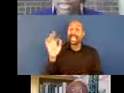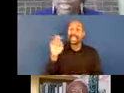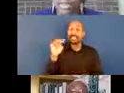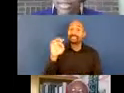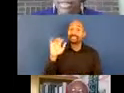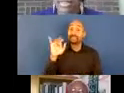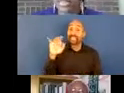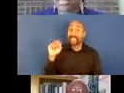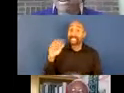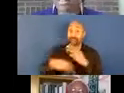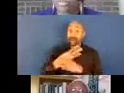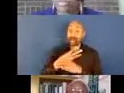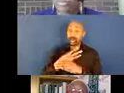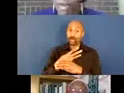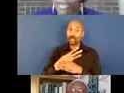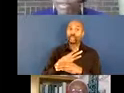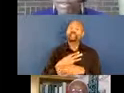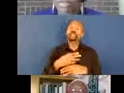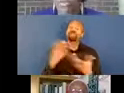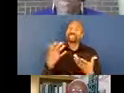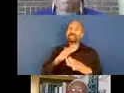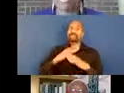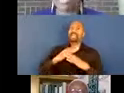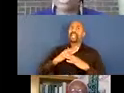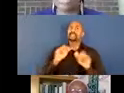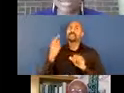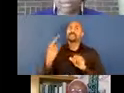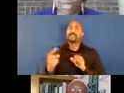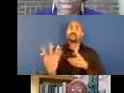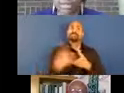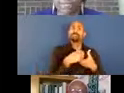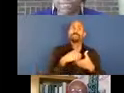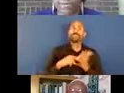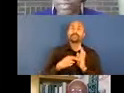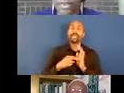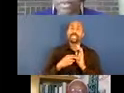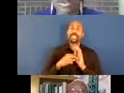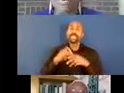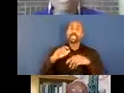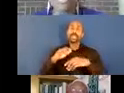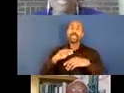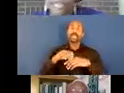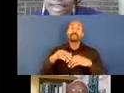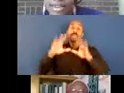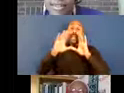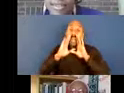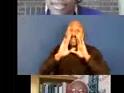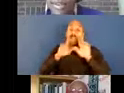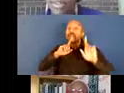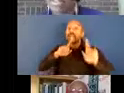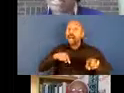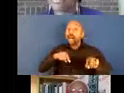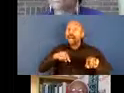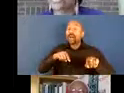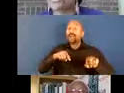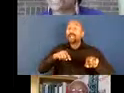engagement, such as call and response and other forms of audience participation. However, today on